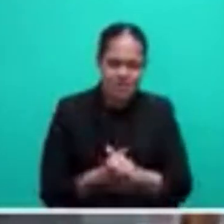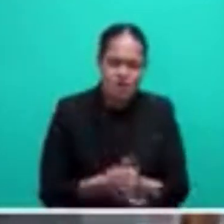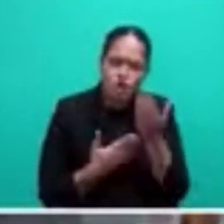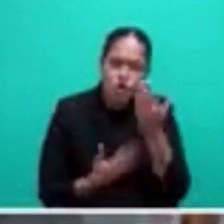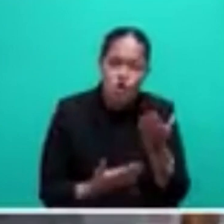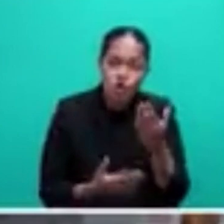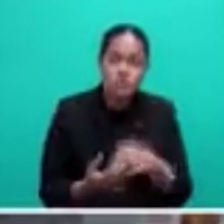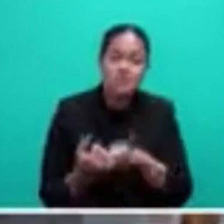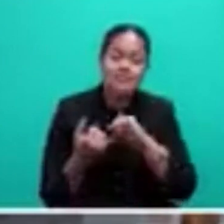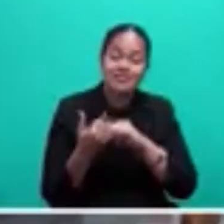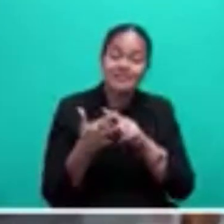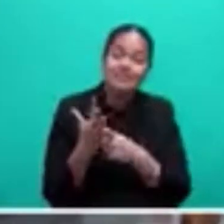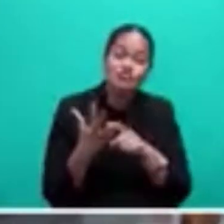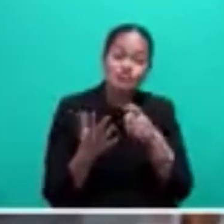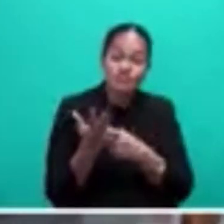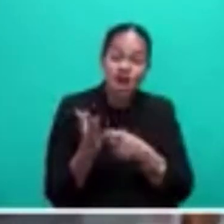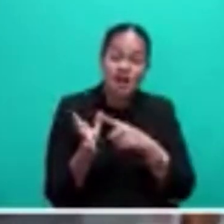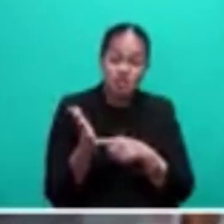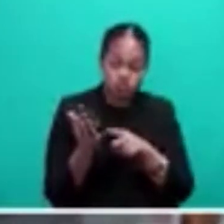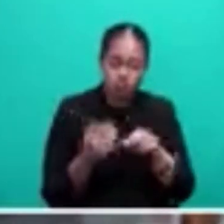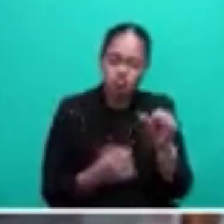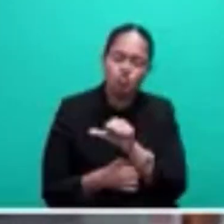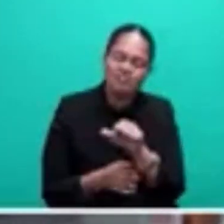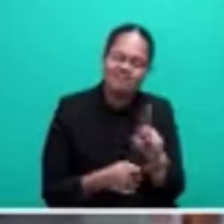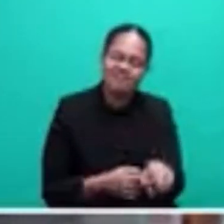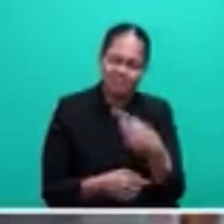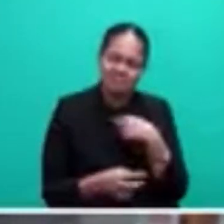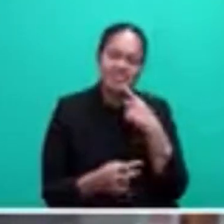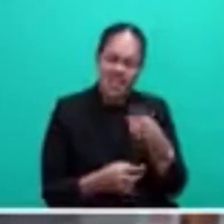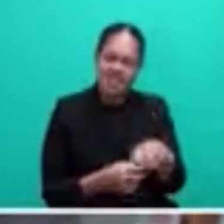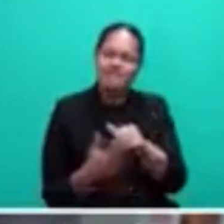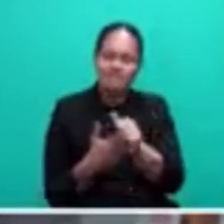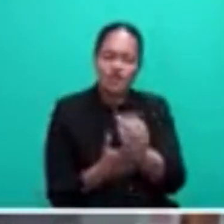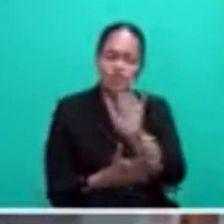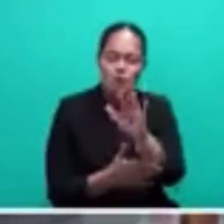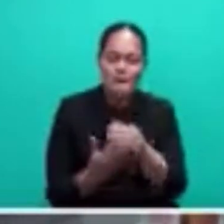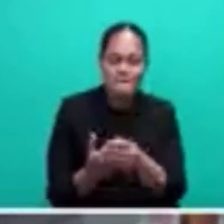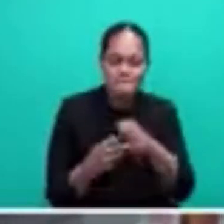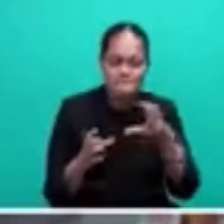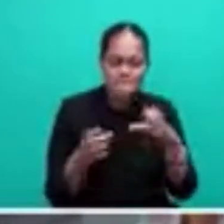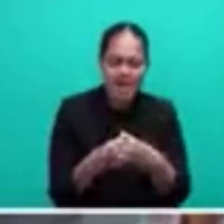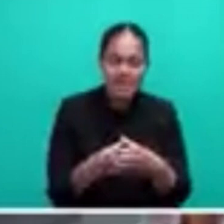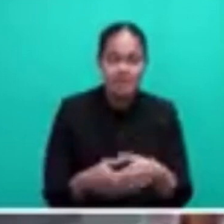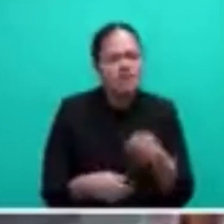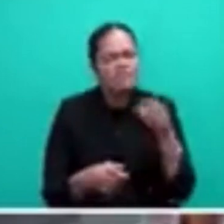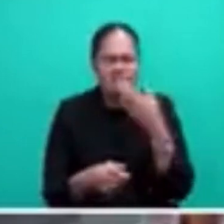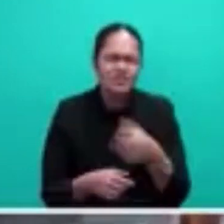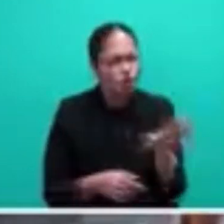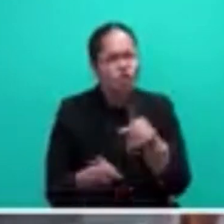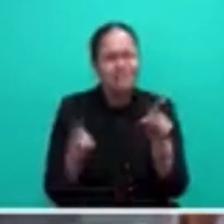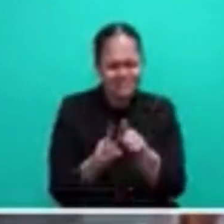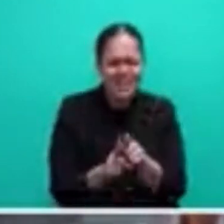Honourable Suriratu should really be the leader of your party. Please, yeah? Get on the same page,